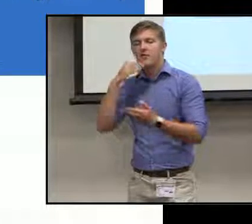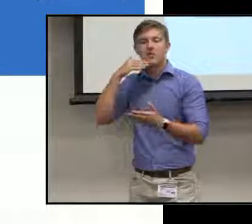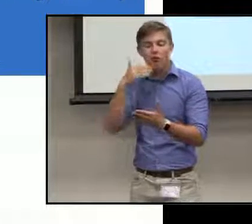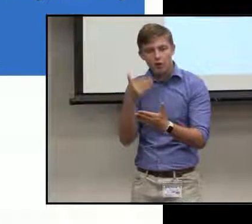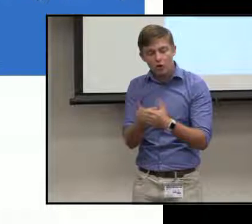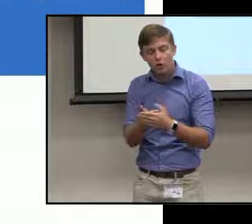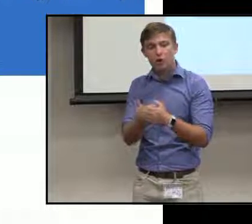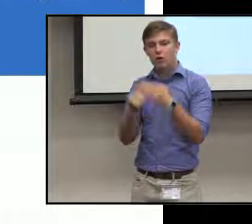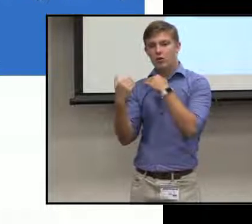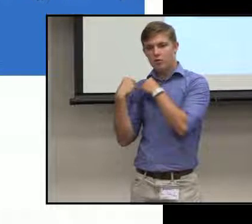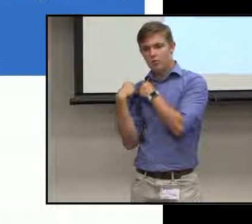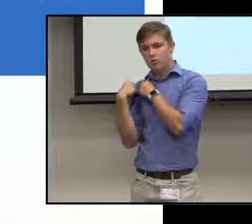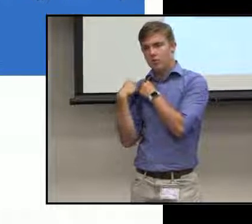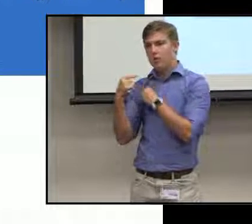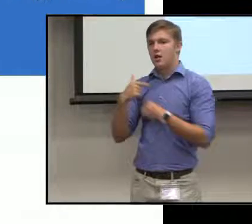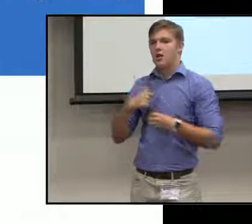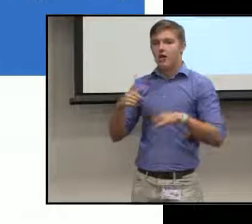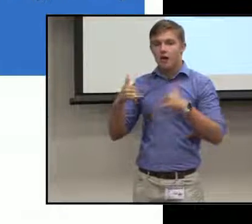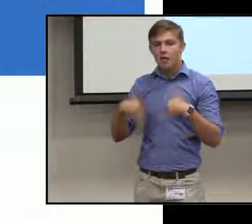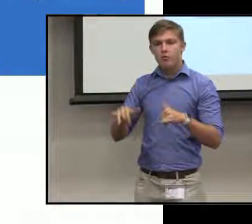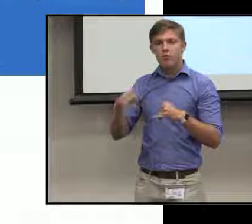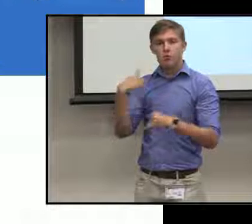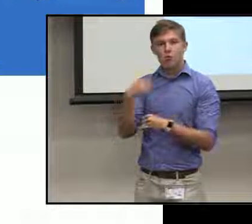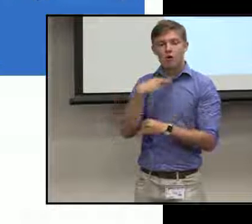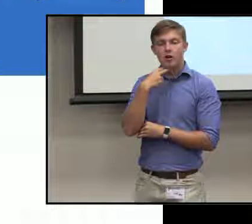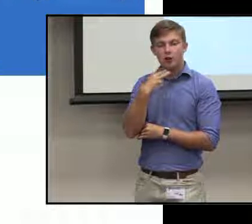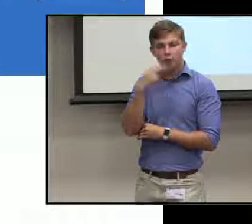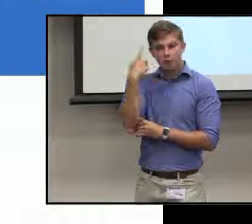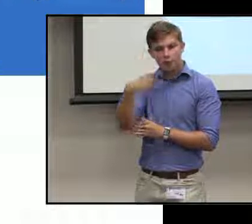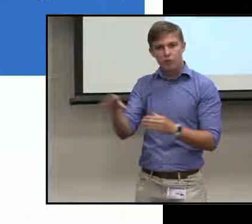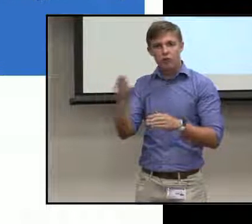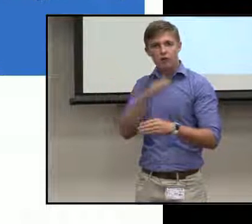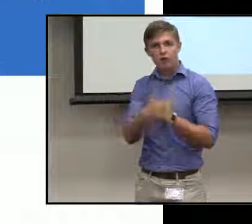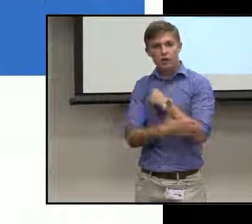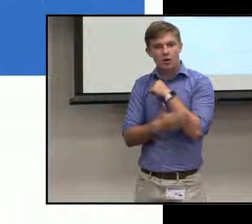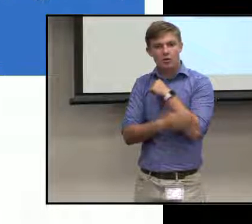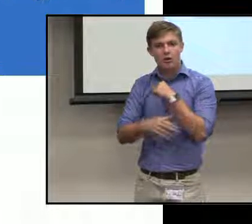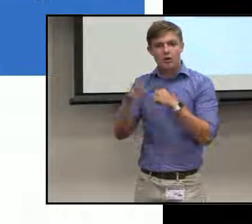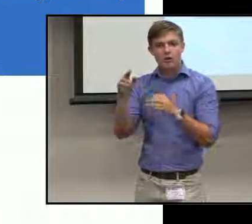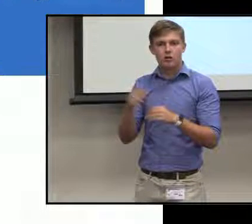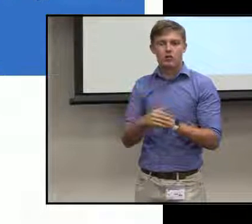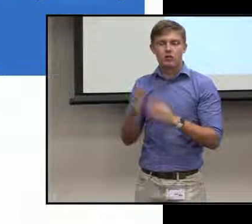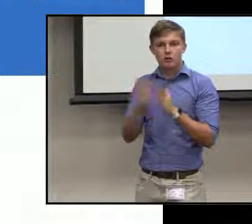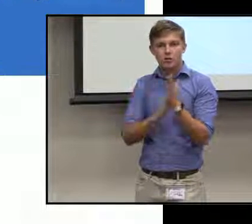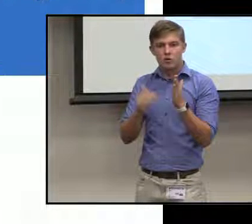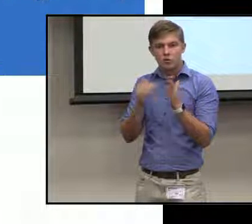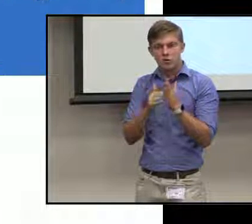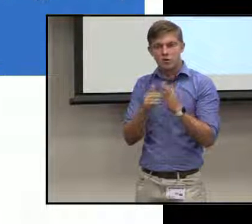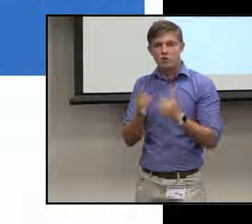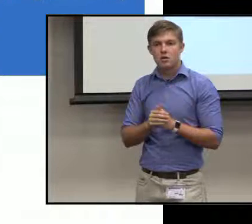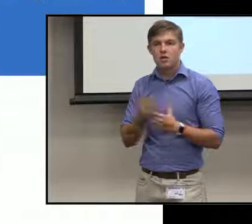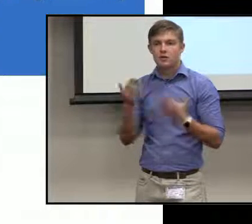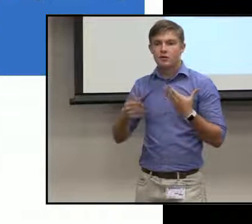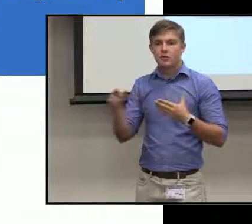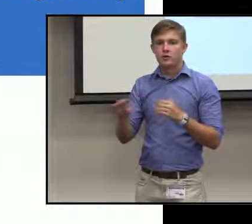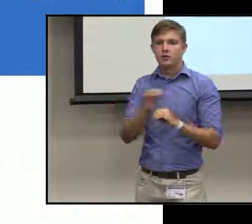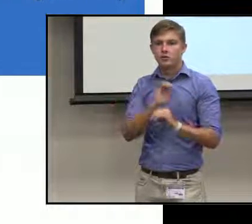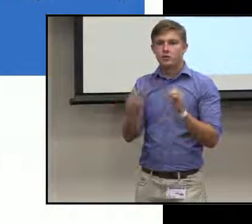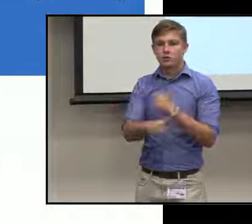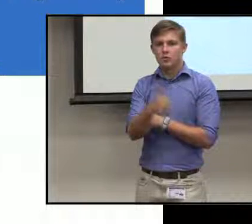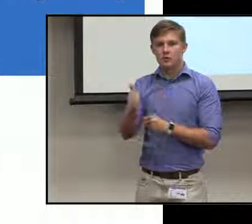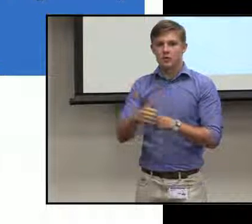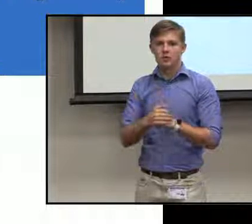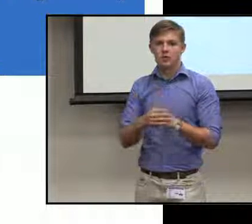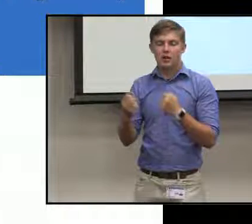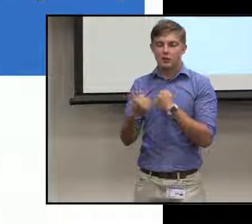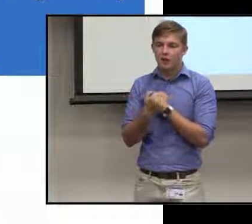that I remain one of the voices for this country of New Zealand. Probably nobody else in this room loves New Zealand like I